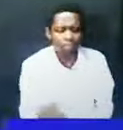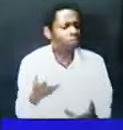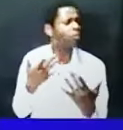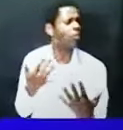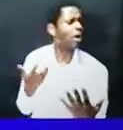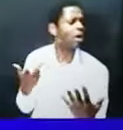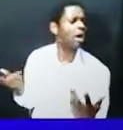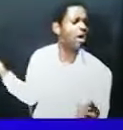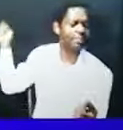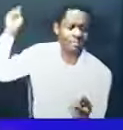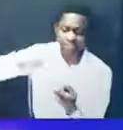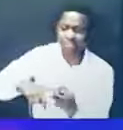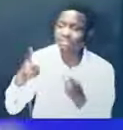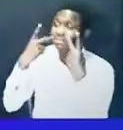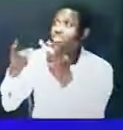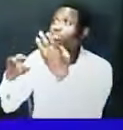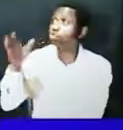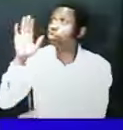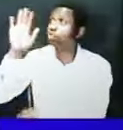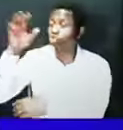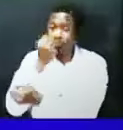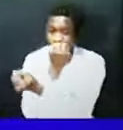salvation. Now,